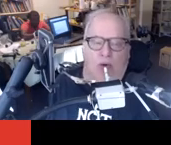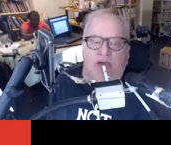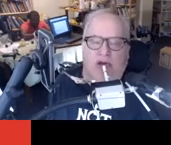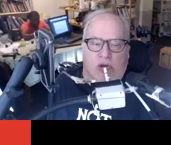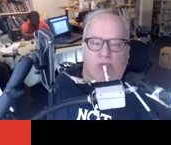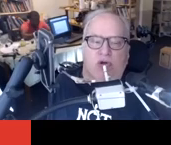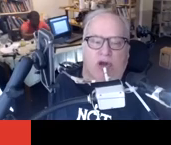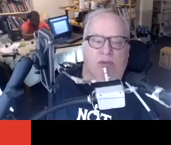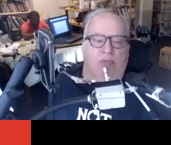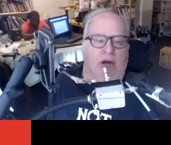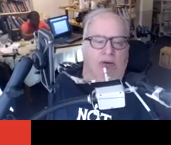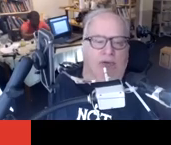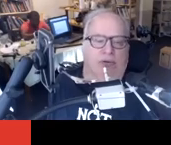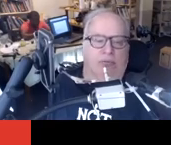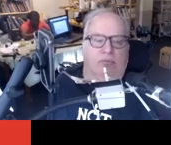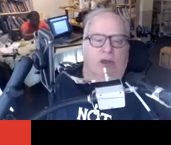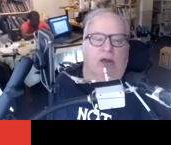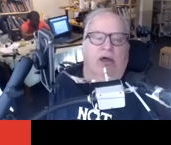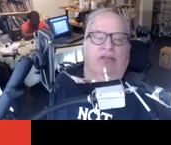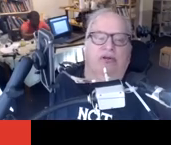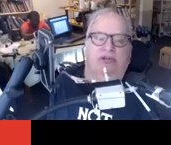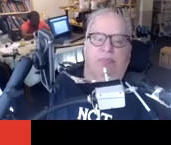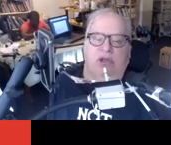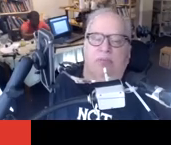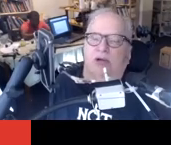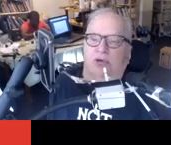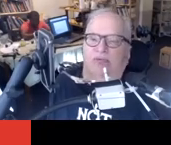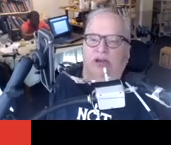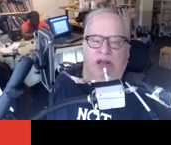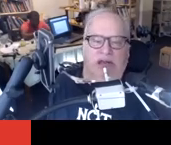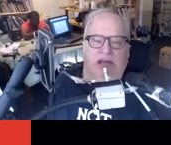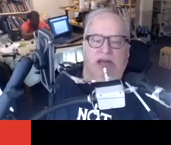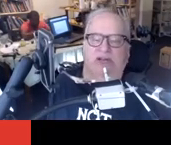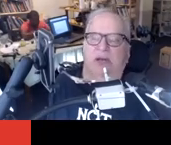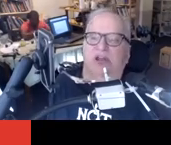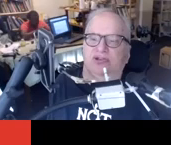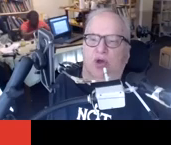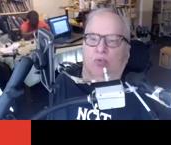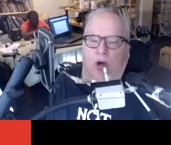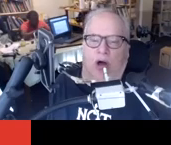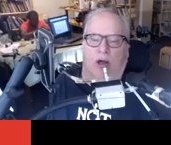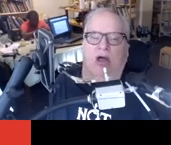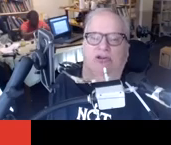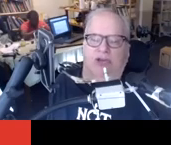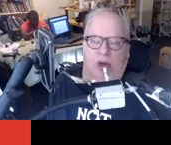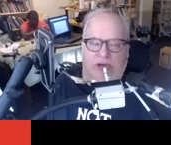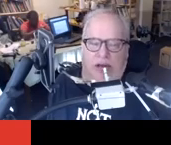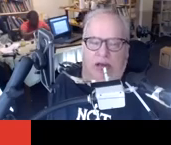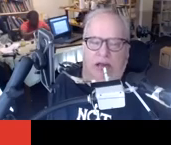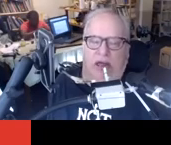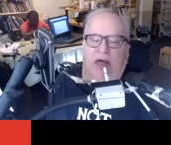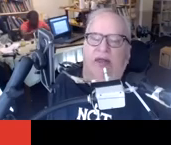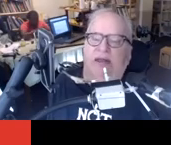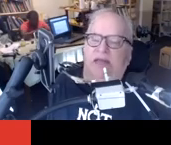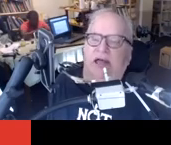on home and community models. There's something about COVID-19, something so raw, so